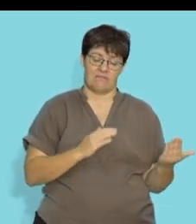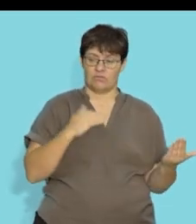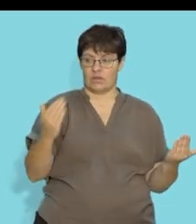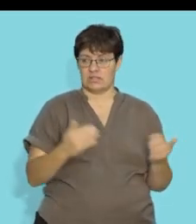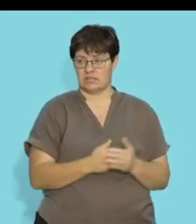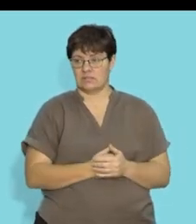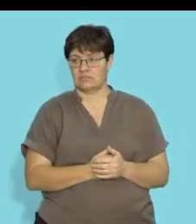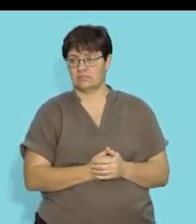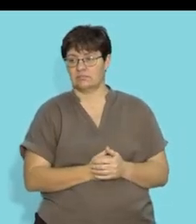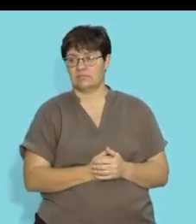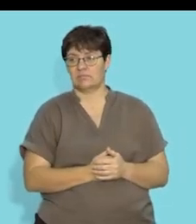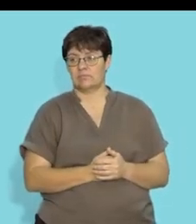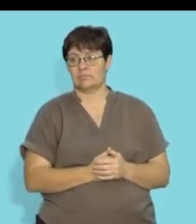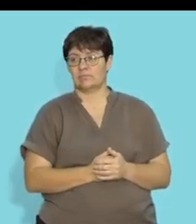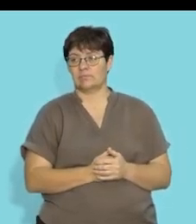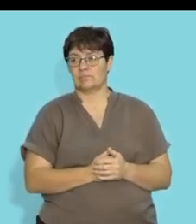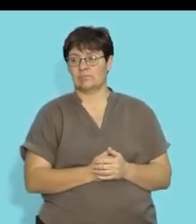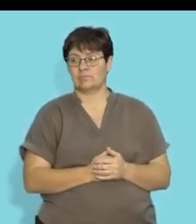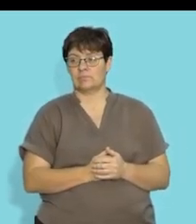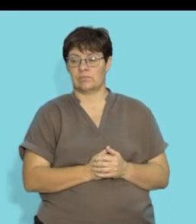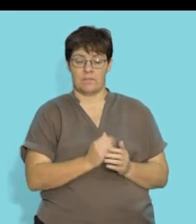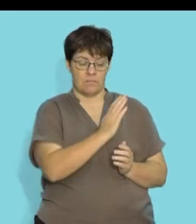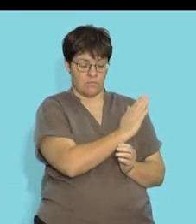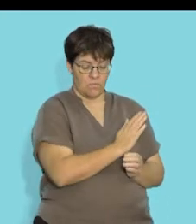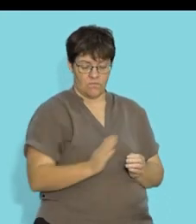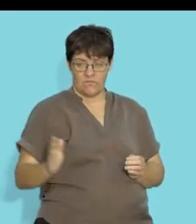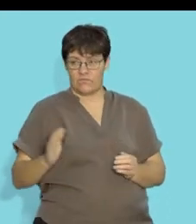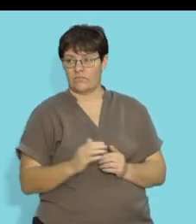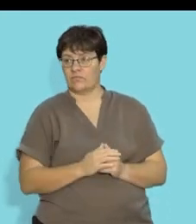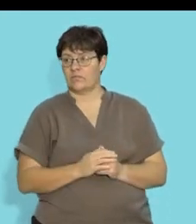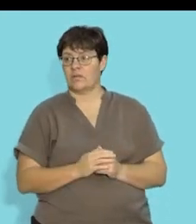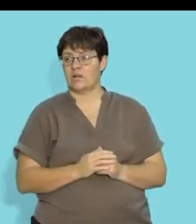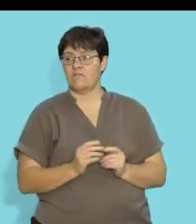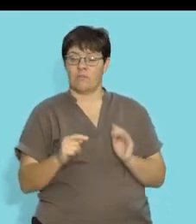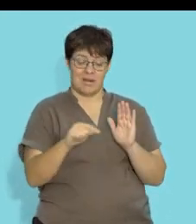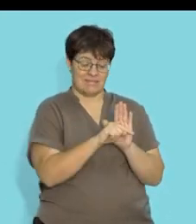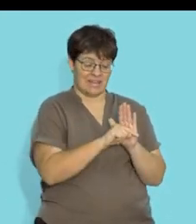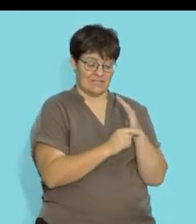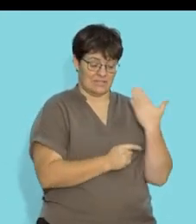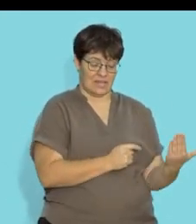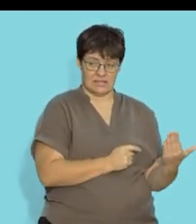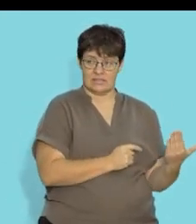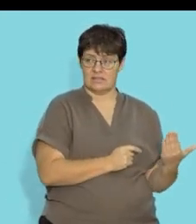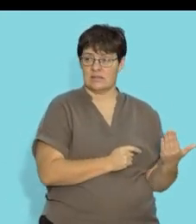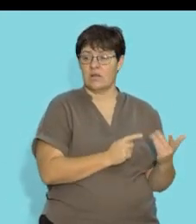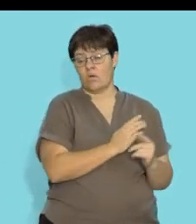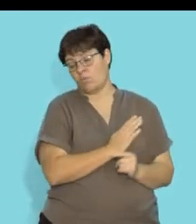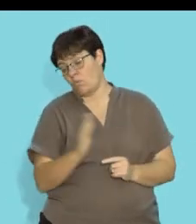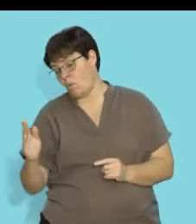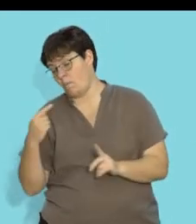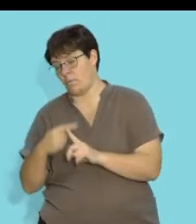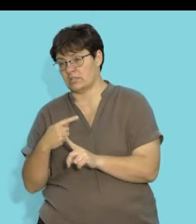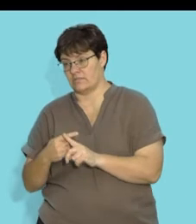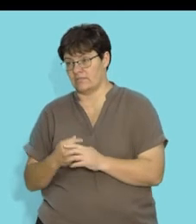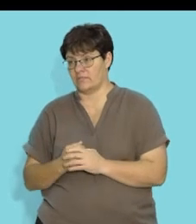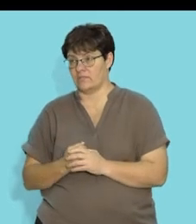moving from left to right with the x, right? If you are moving from left to right, you're starting from the negative side and going